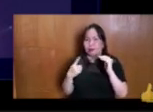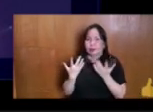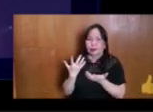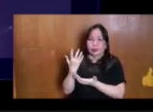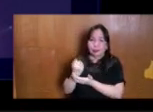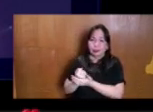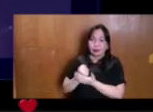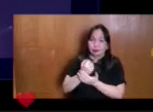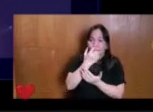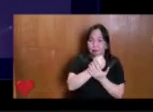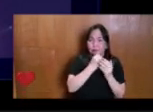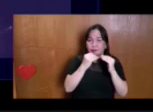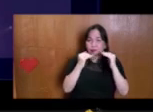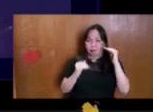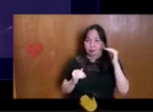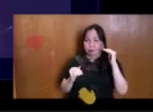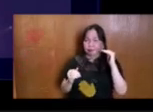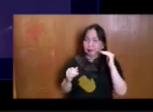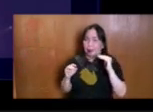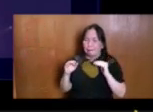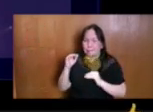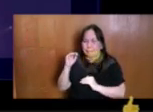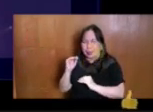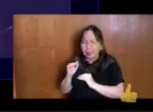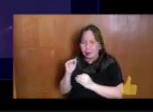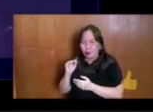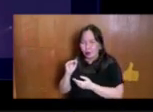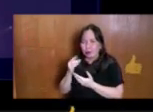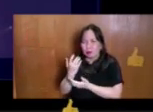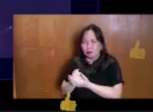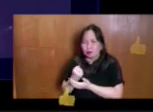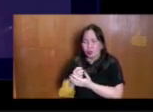and minimum wage, there's a huge gap